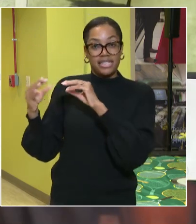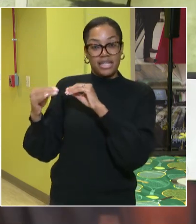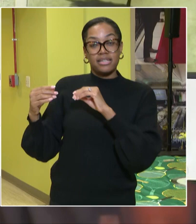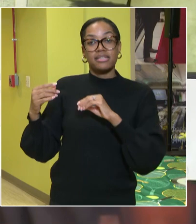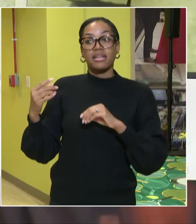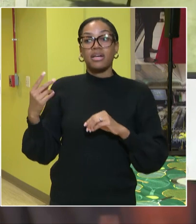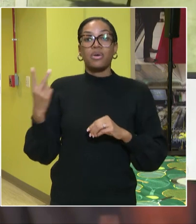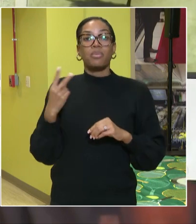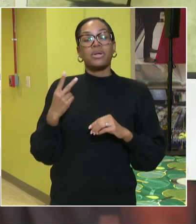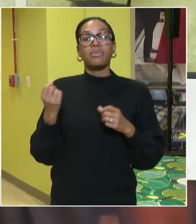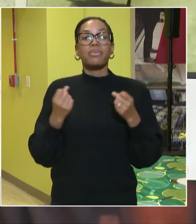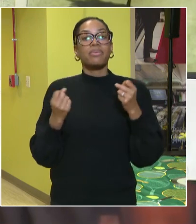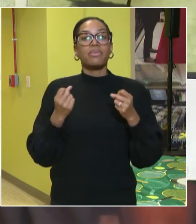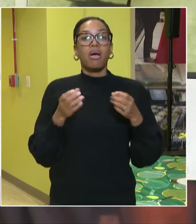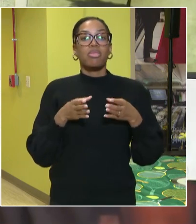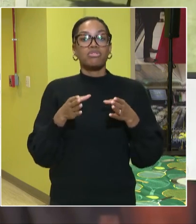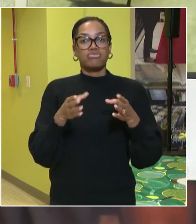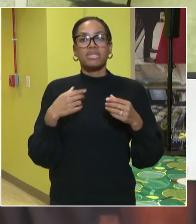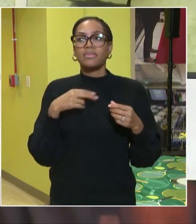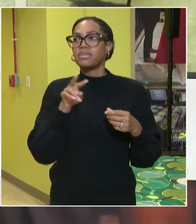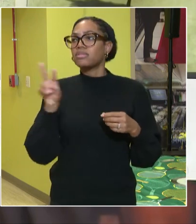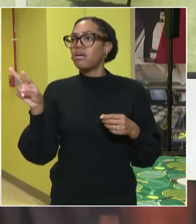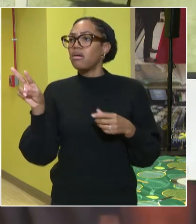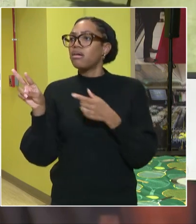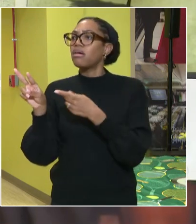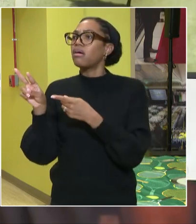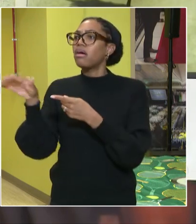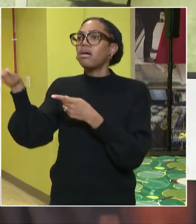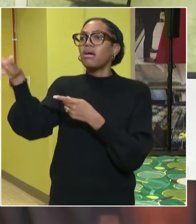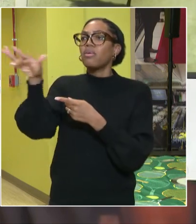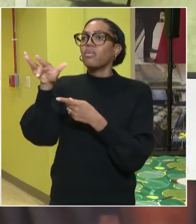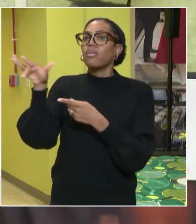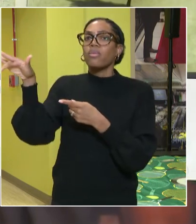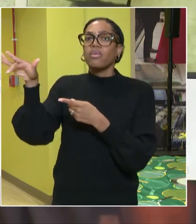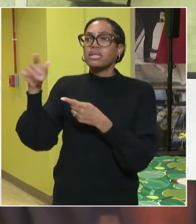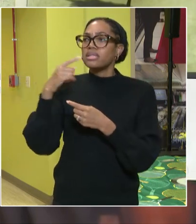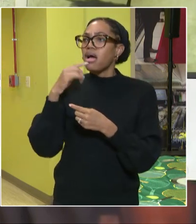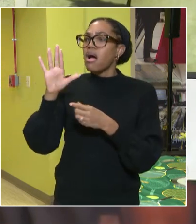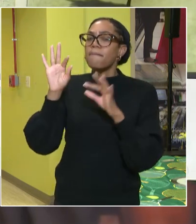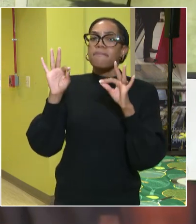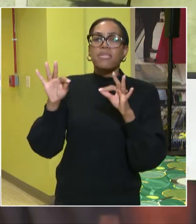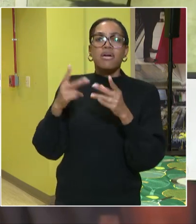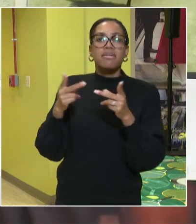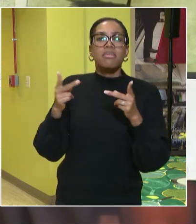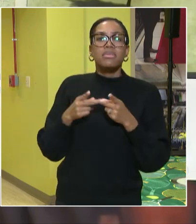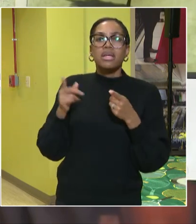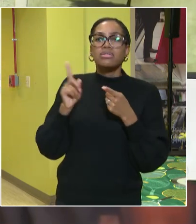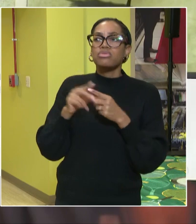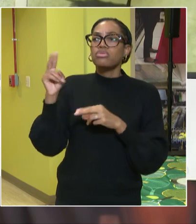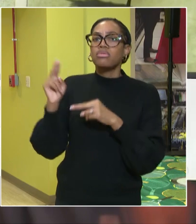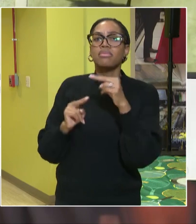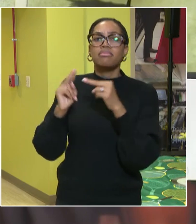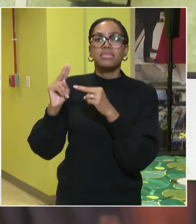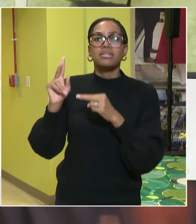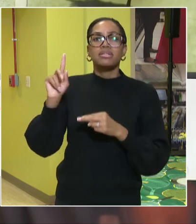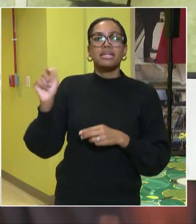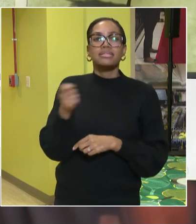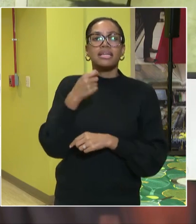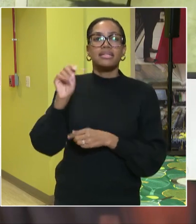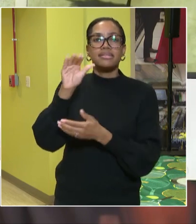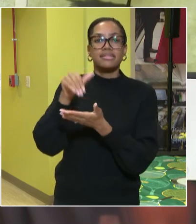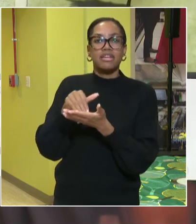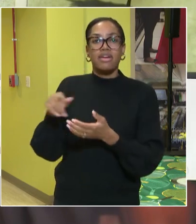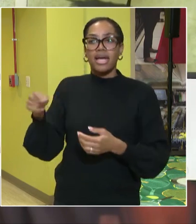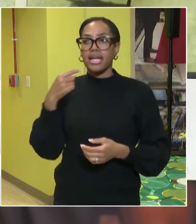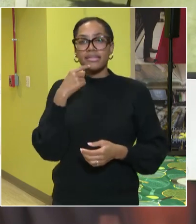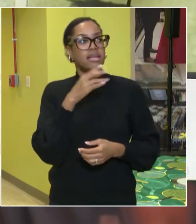across the street, and he said, that looks like a place to build a tennis center. And I said, it does, doesn't it, husband? So that's his version.